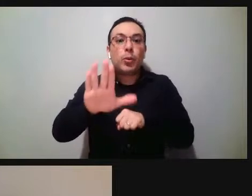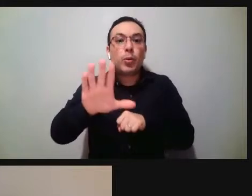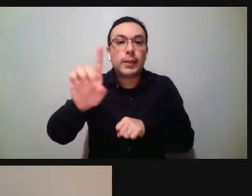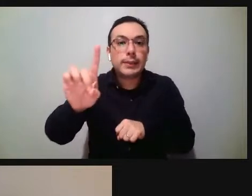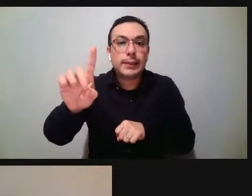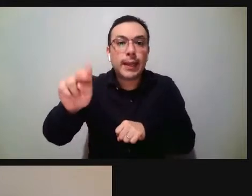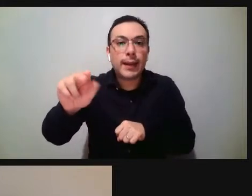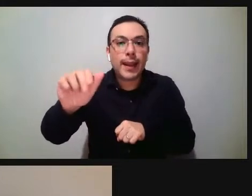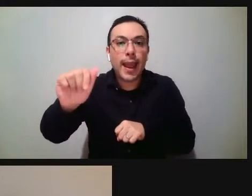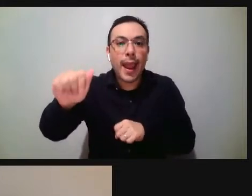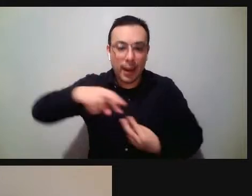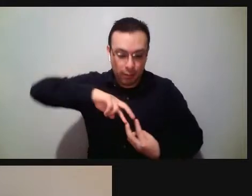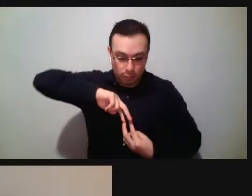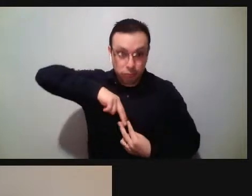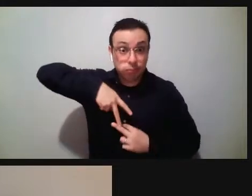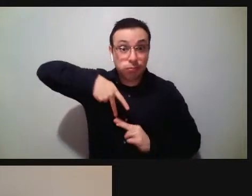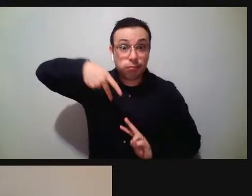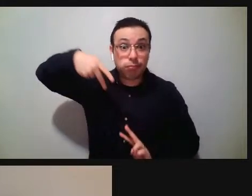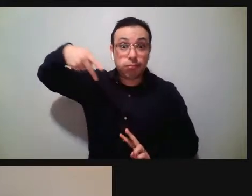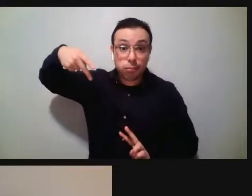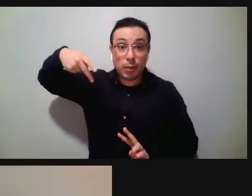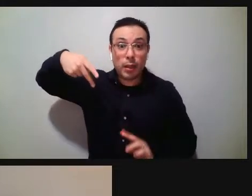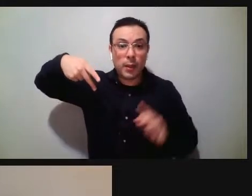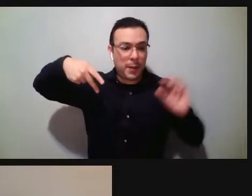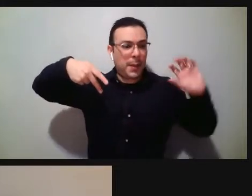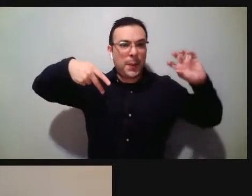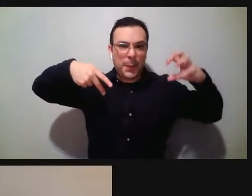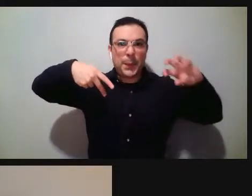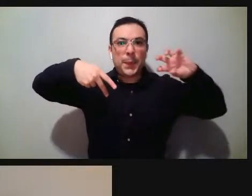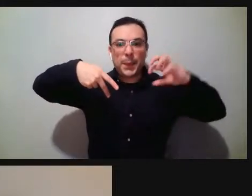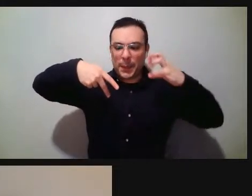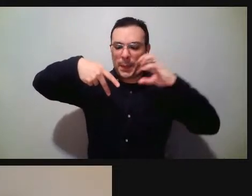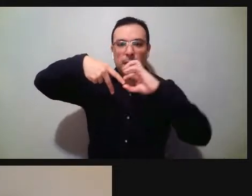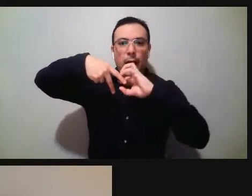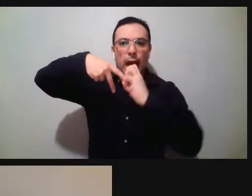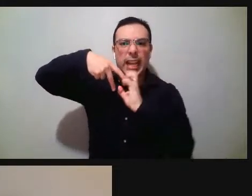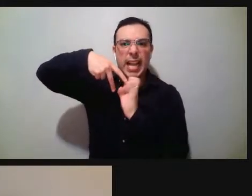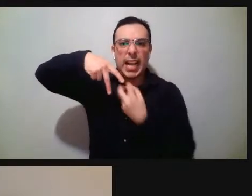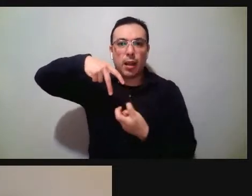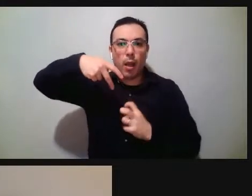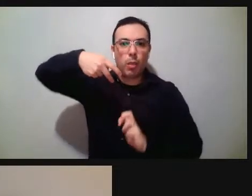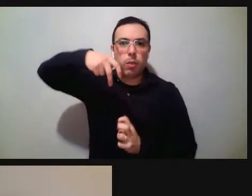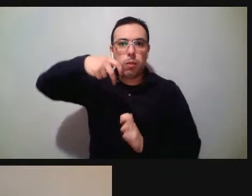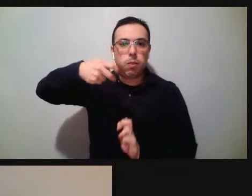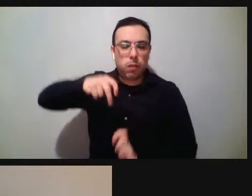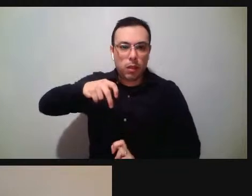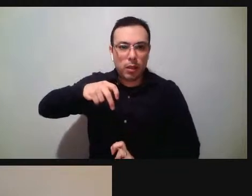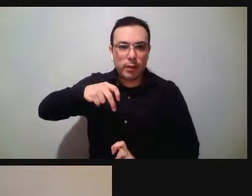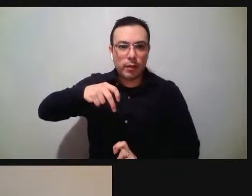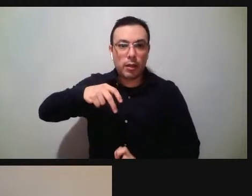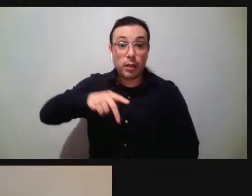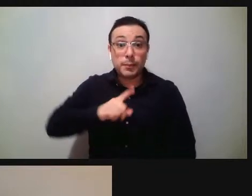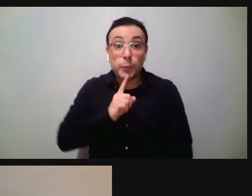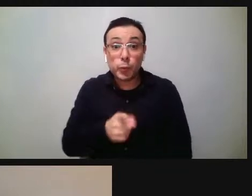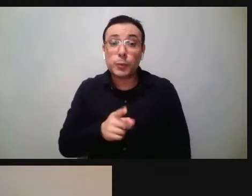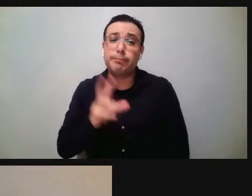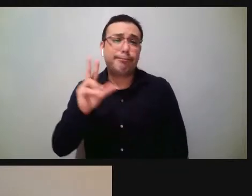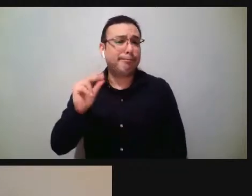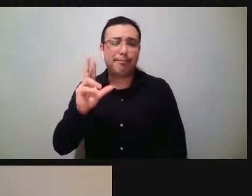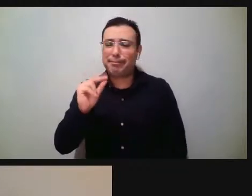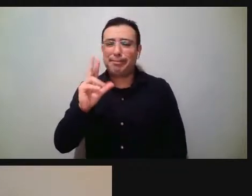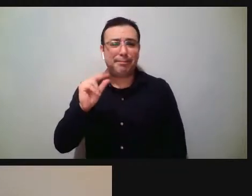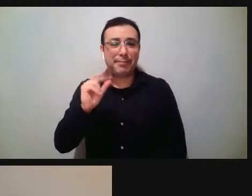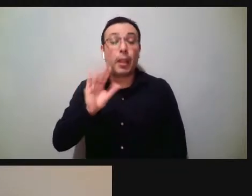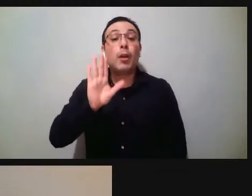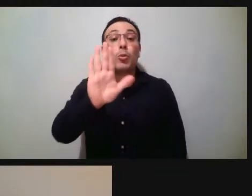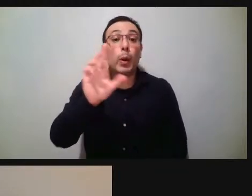your DNA and kind of change your cells. And that's actually also not true. The vaccines don't integrate into your